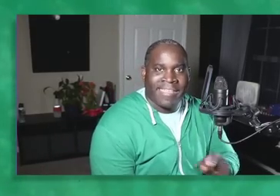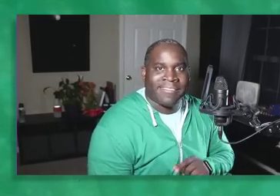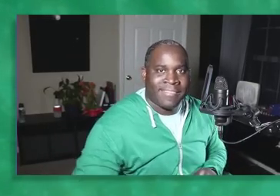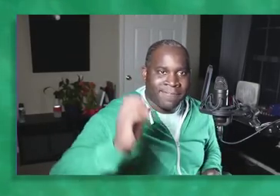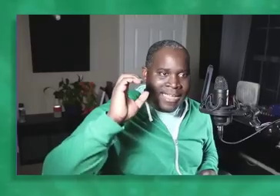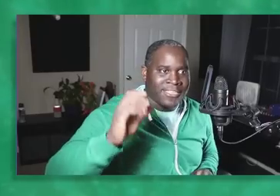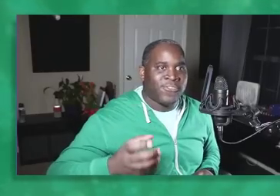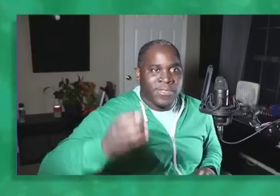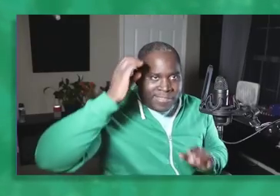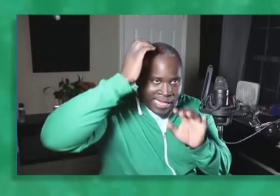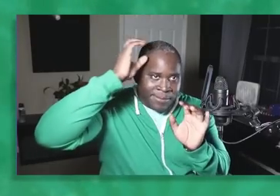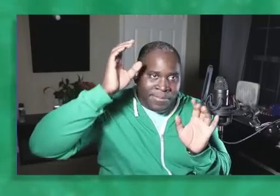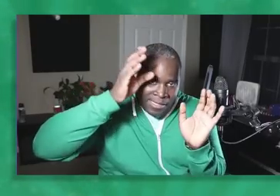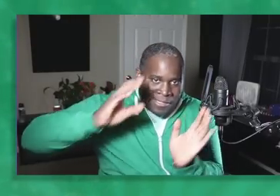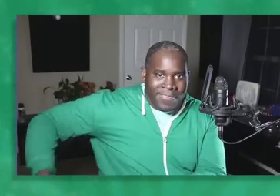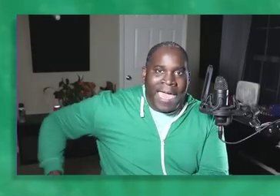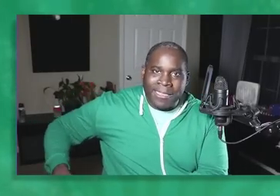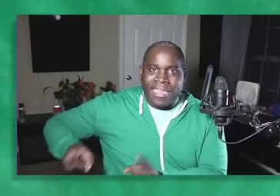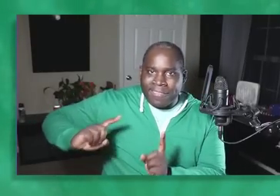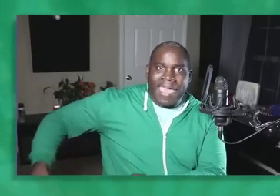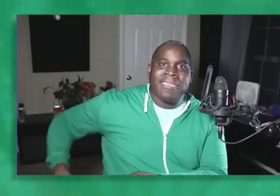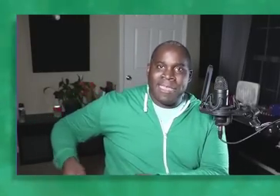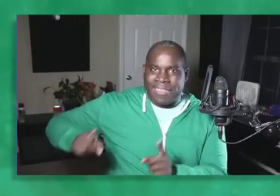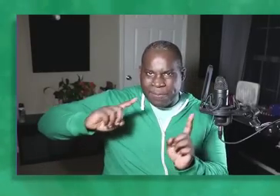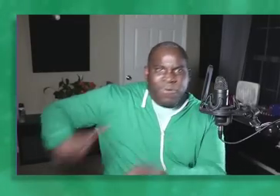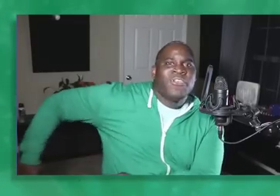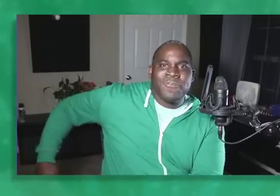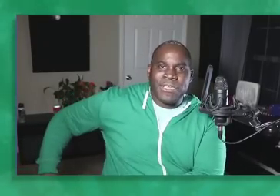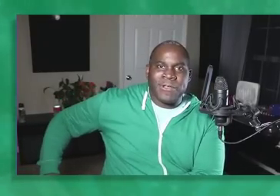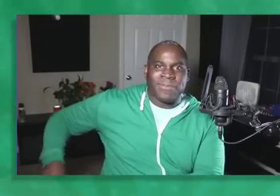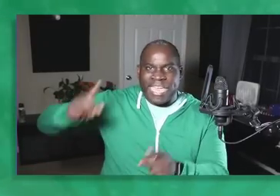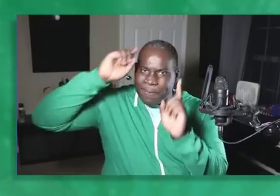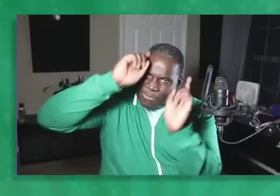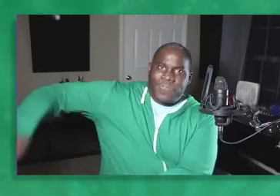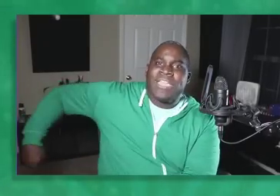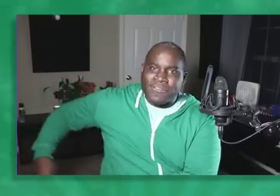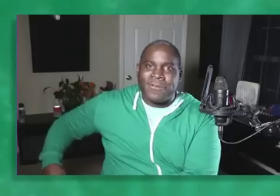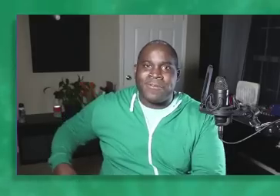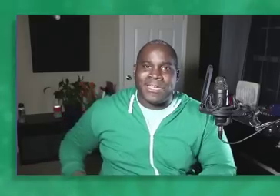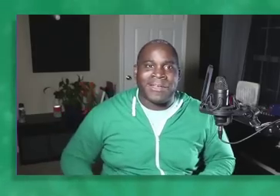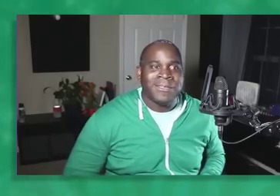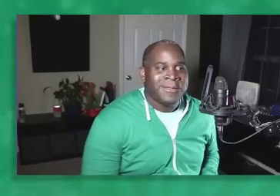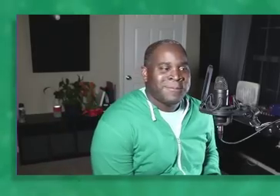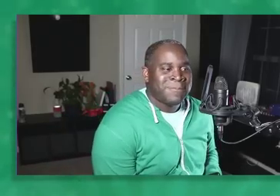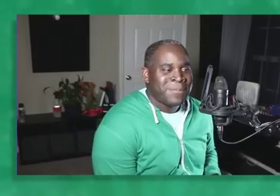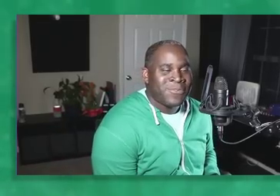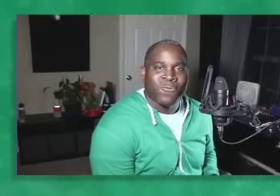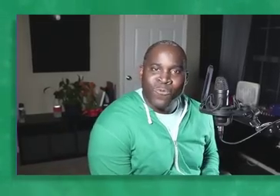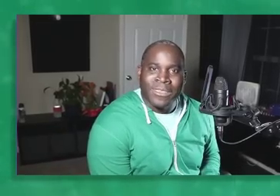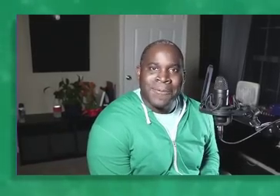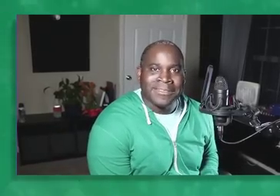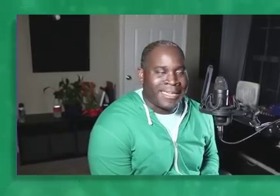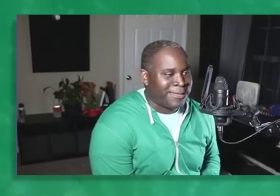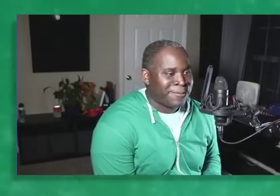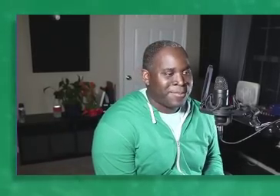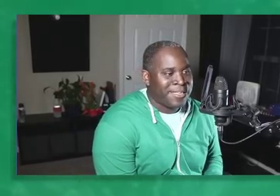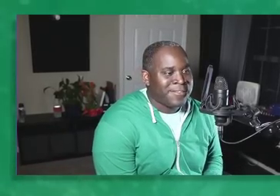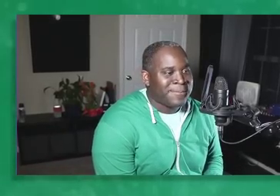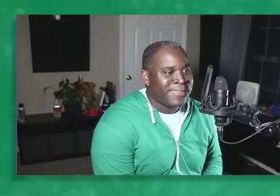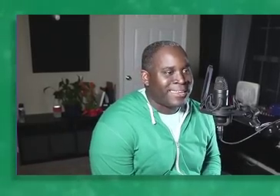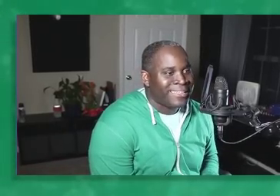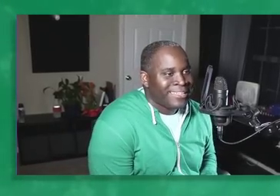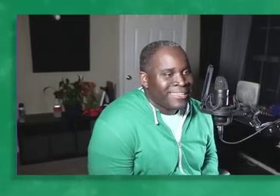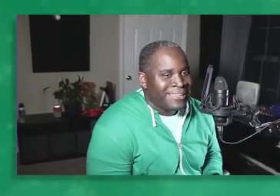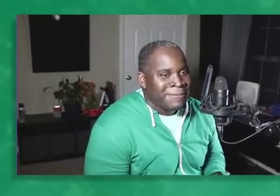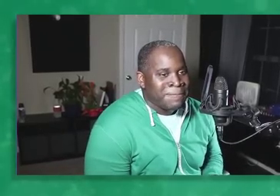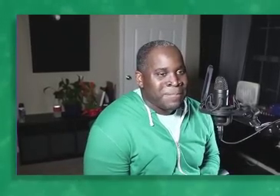makes sense. The fact that she would sign him that like that and like point over here, like, hey, both of you guys go over here. It's really well done. That's all